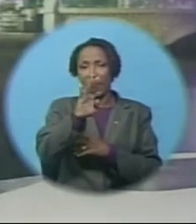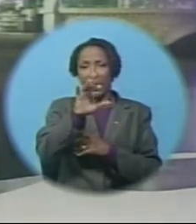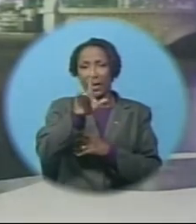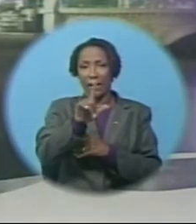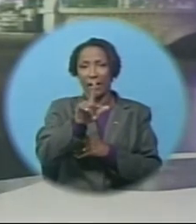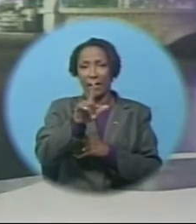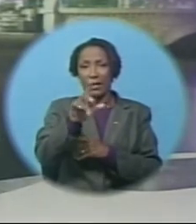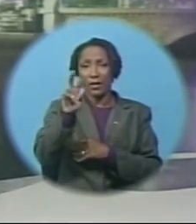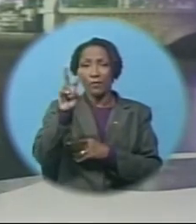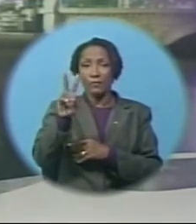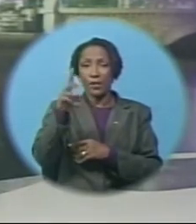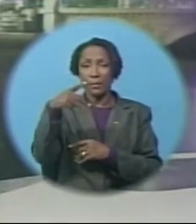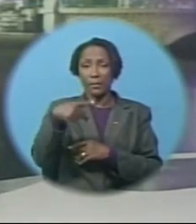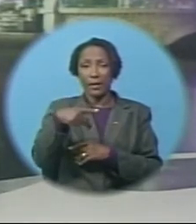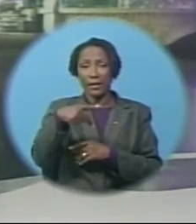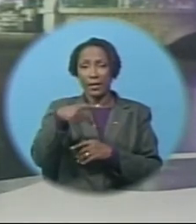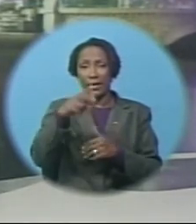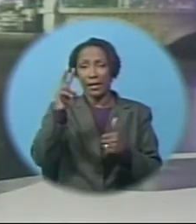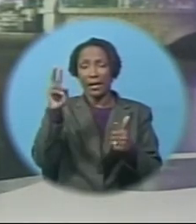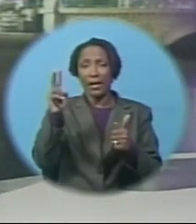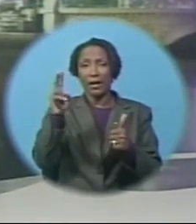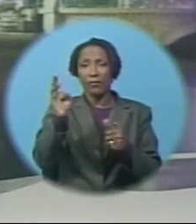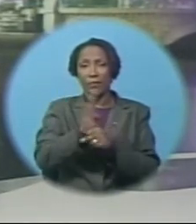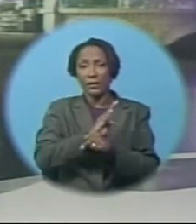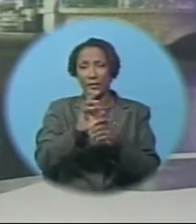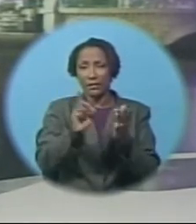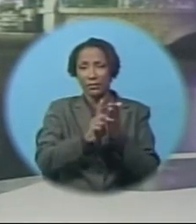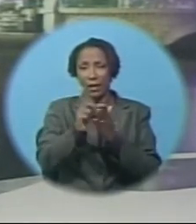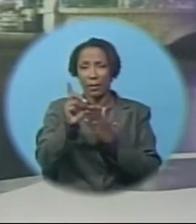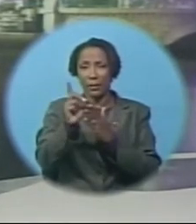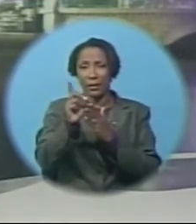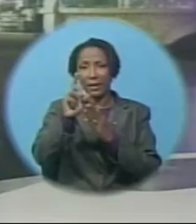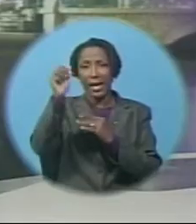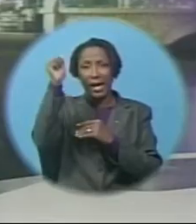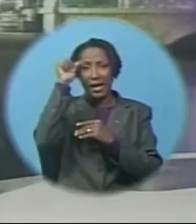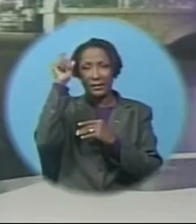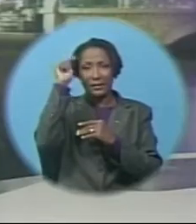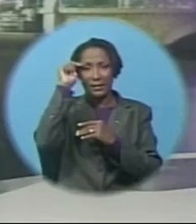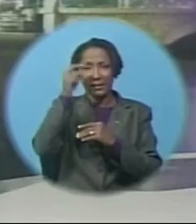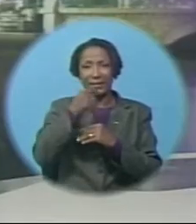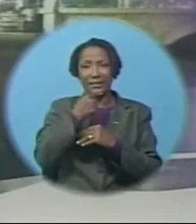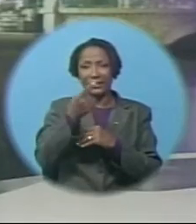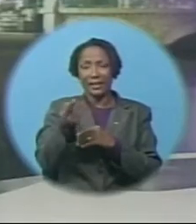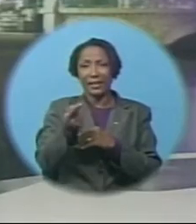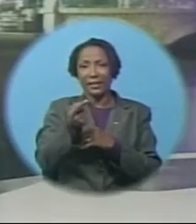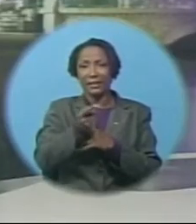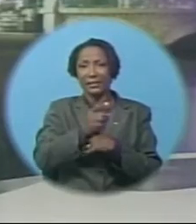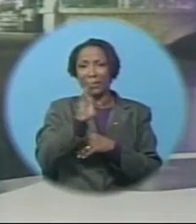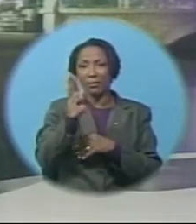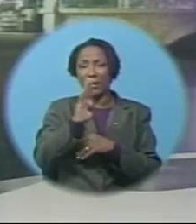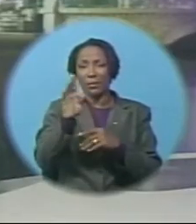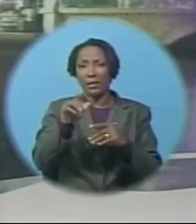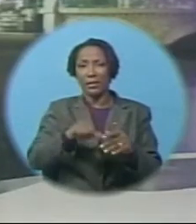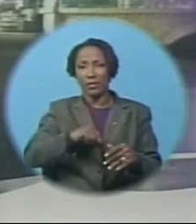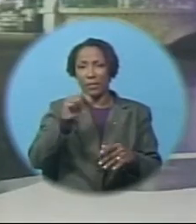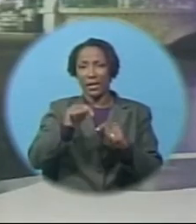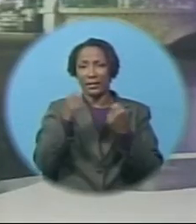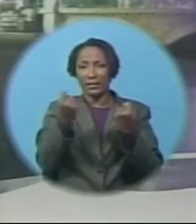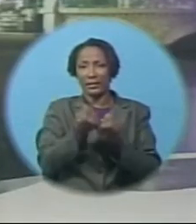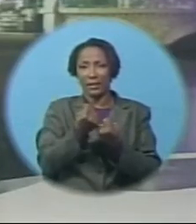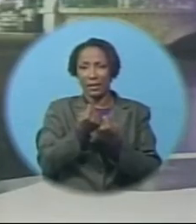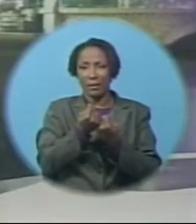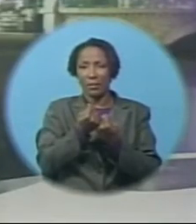ICBL Senior Vice President of Business Development and Marketing, Alex Tasker, says sponsorship of the Barbados Pride will not only include